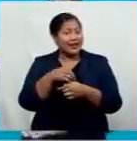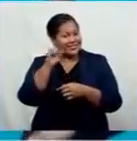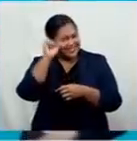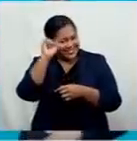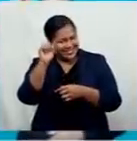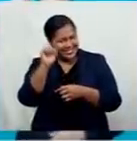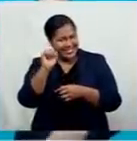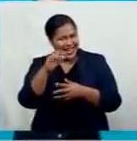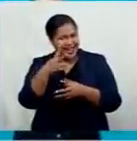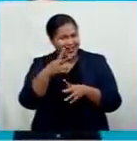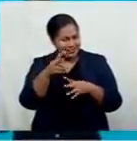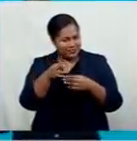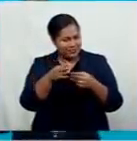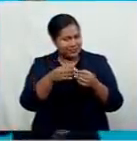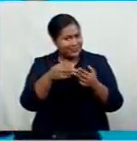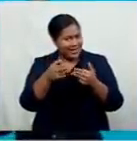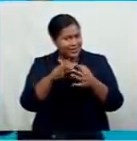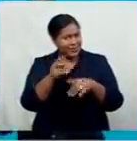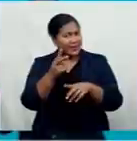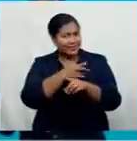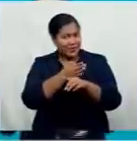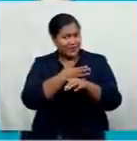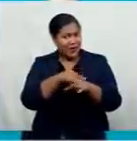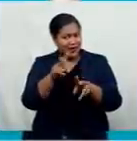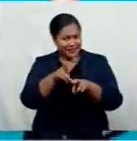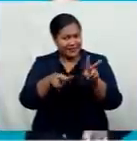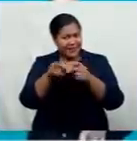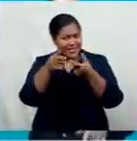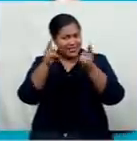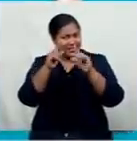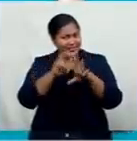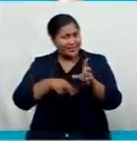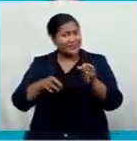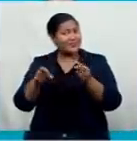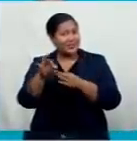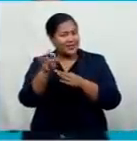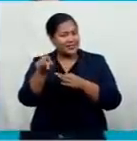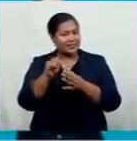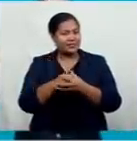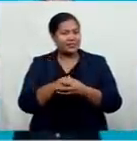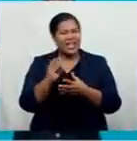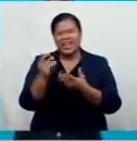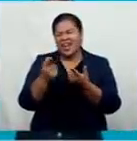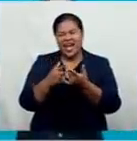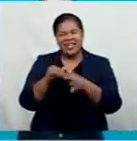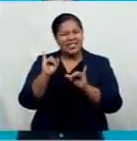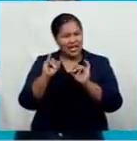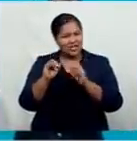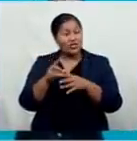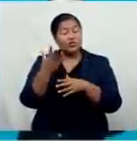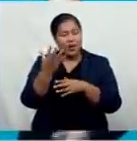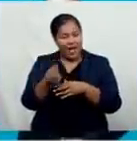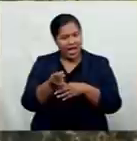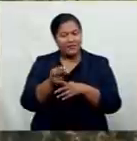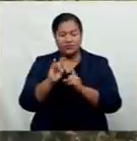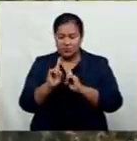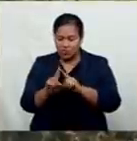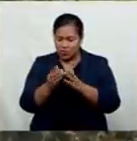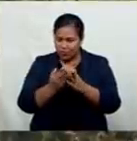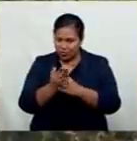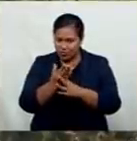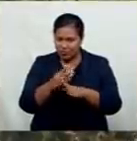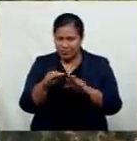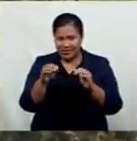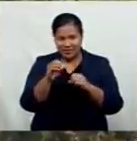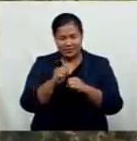management before Vice-Chancellor Paul Ahluwalia came to the university, or any other issue, you have to go through